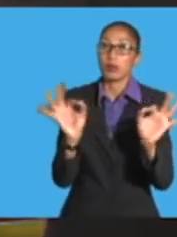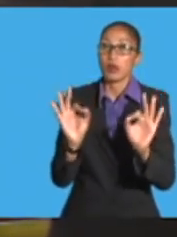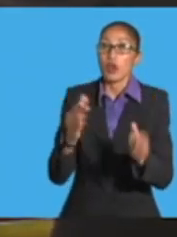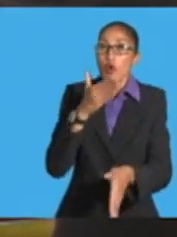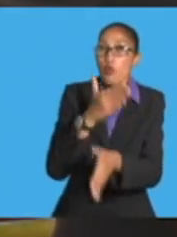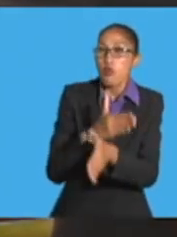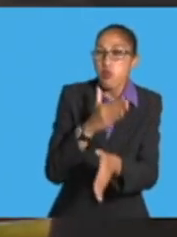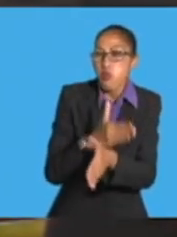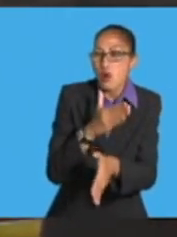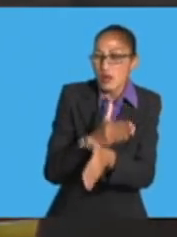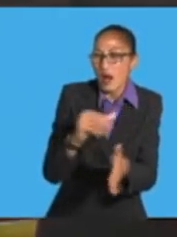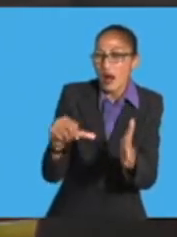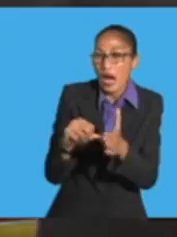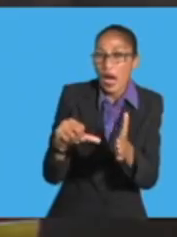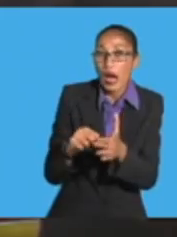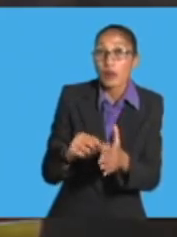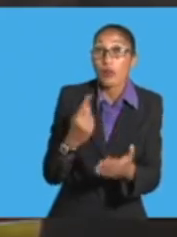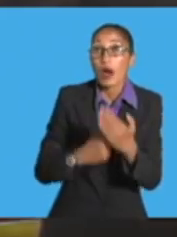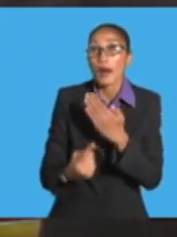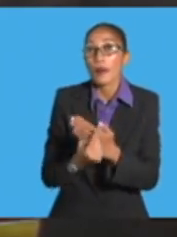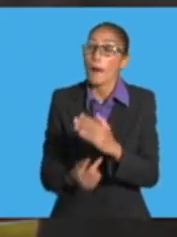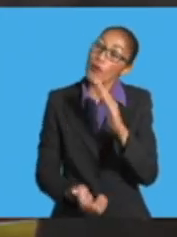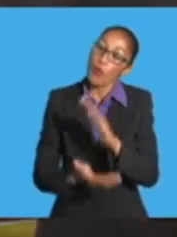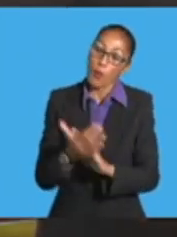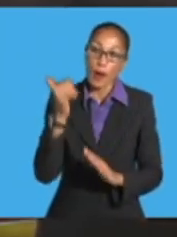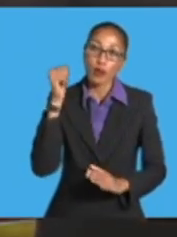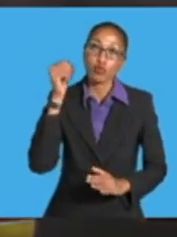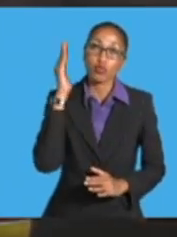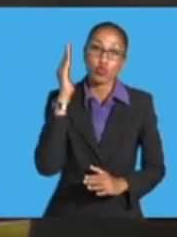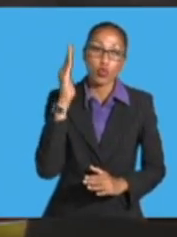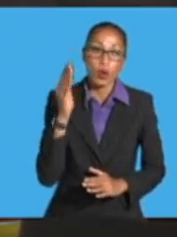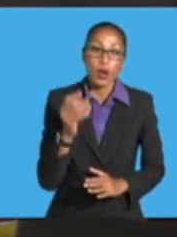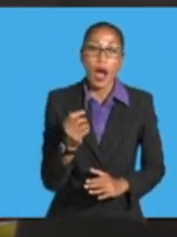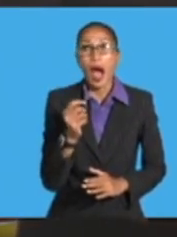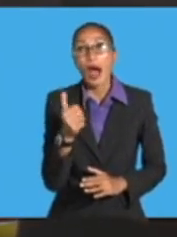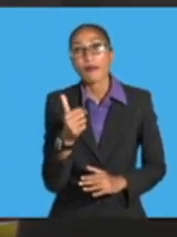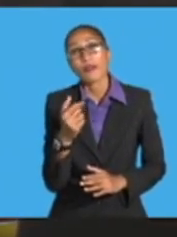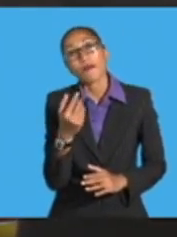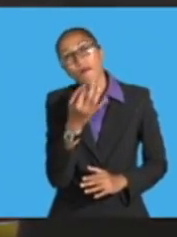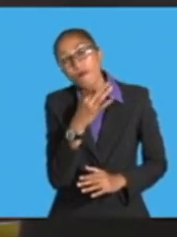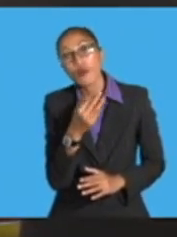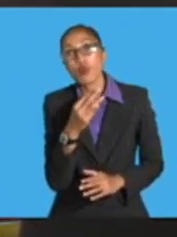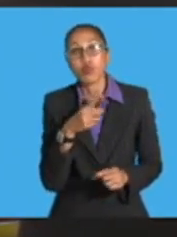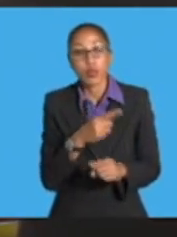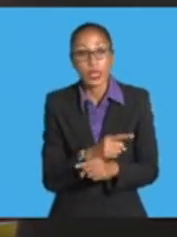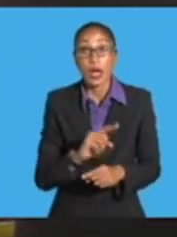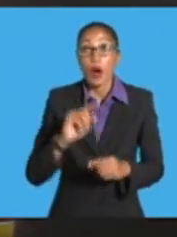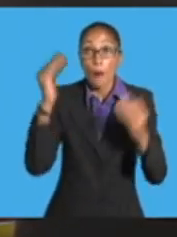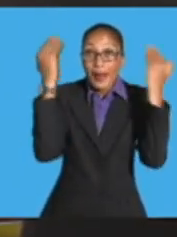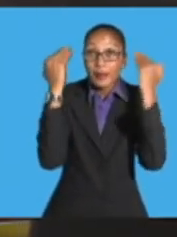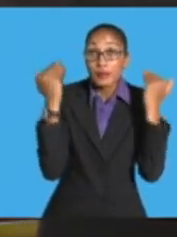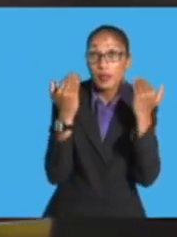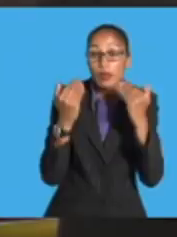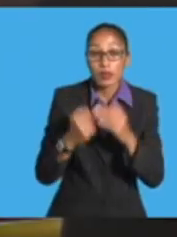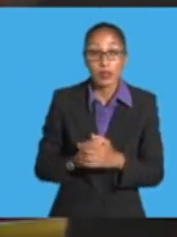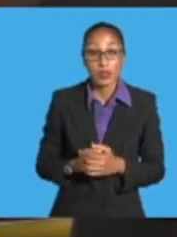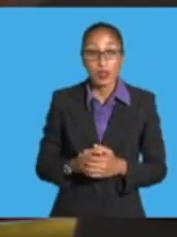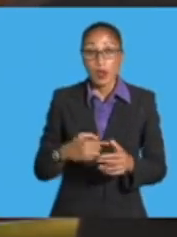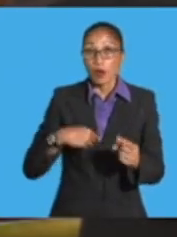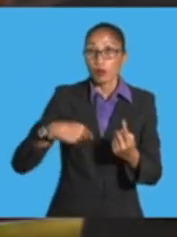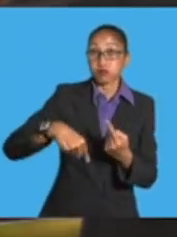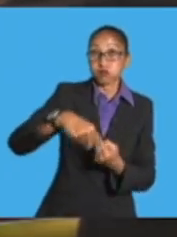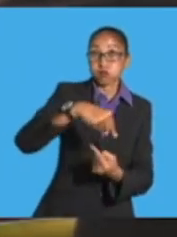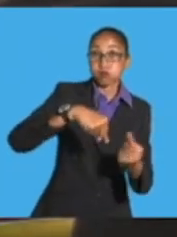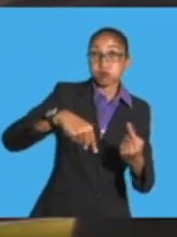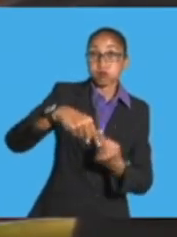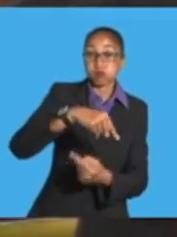worked out something and managed to put me back in school after a couple of weeks. Madam Speaker, my journey into the